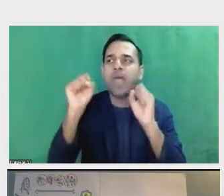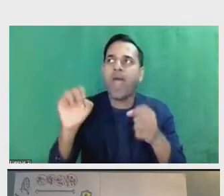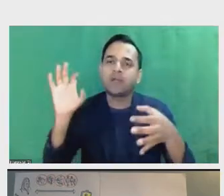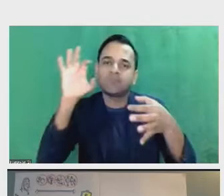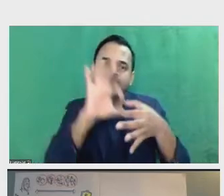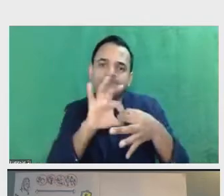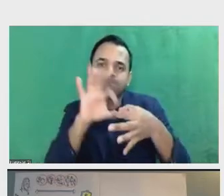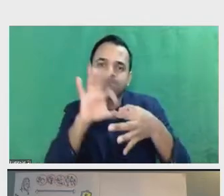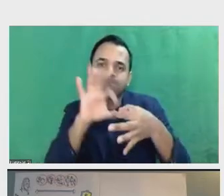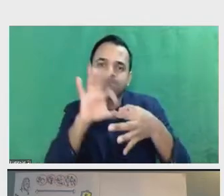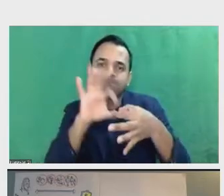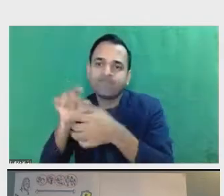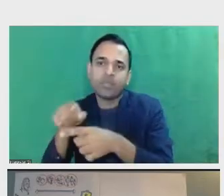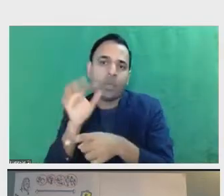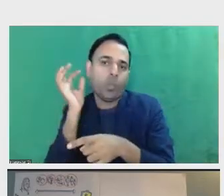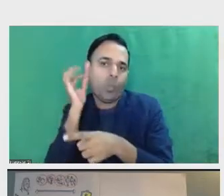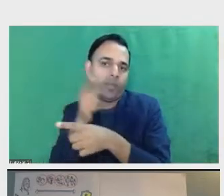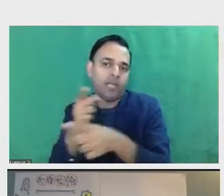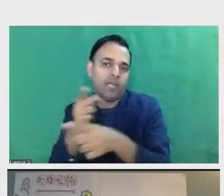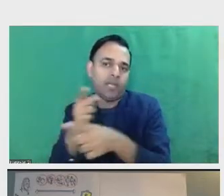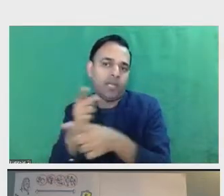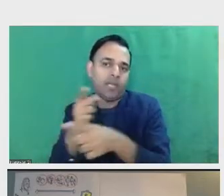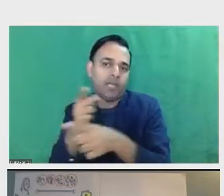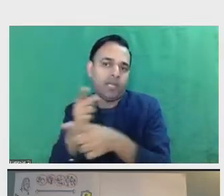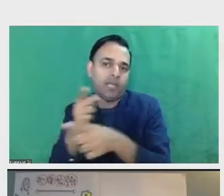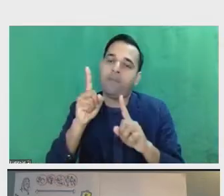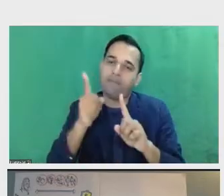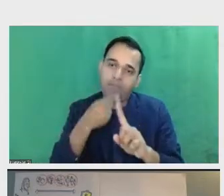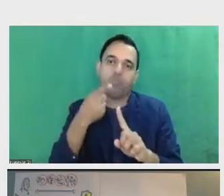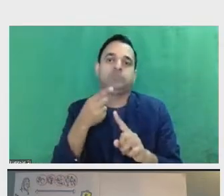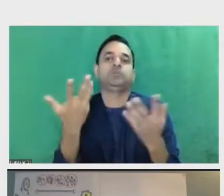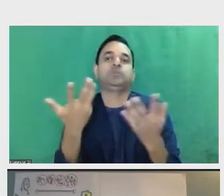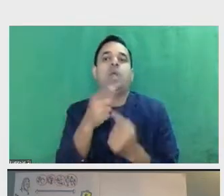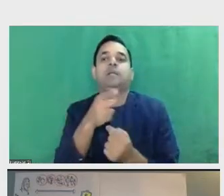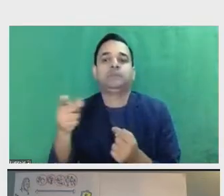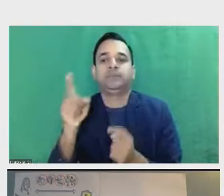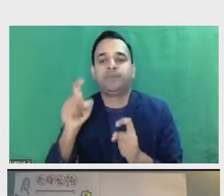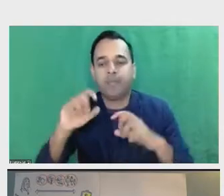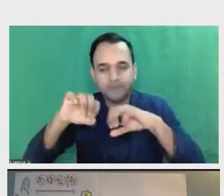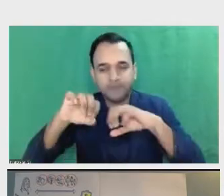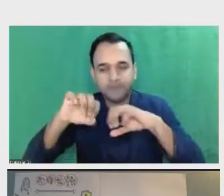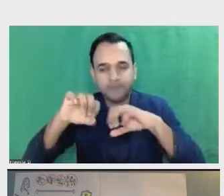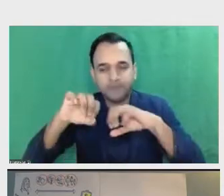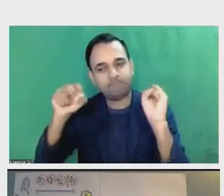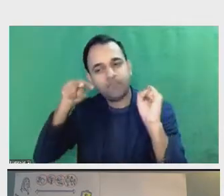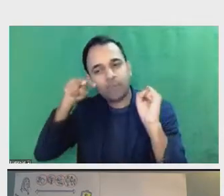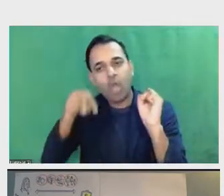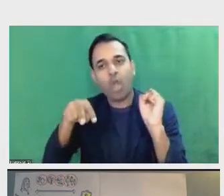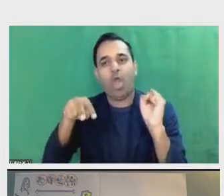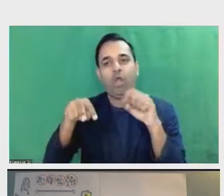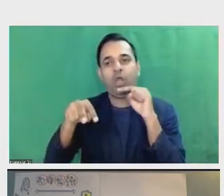the overarching vision of the 2050, you're talking about area-based management, you're talking about